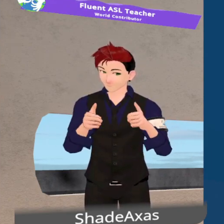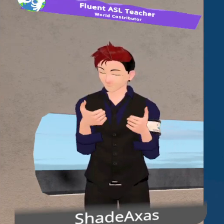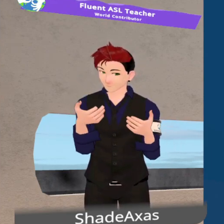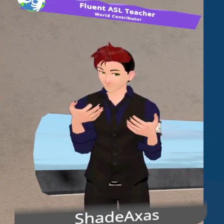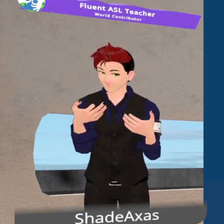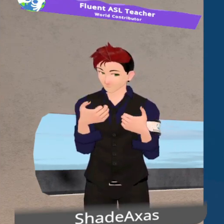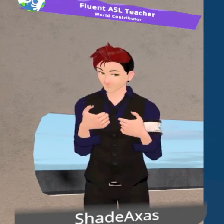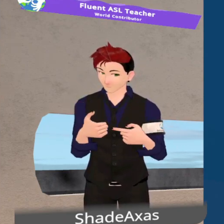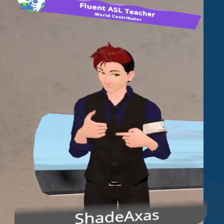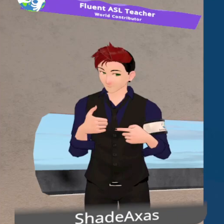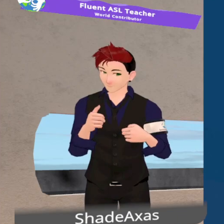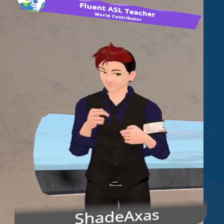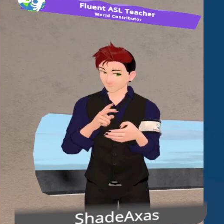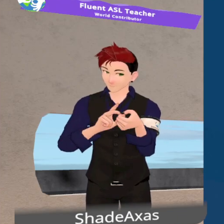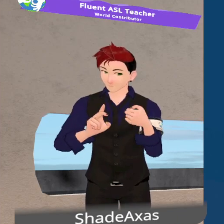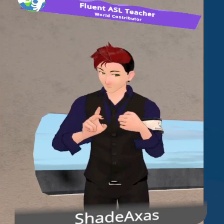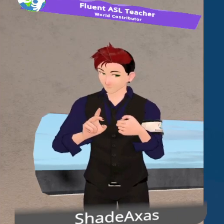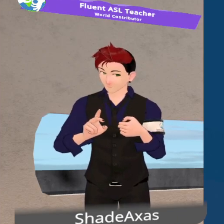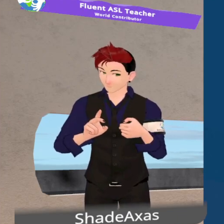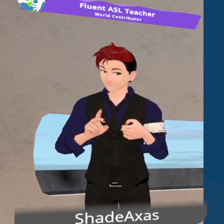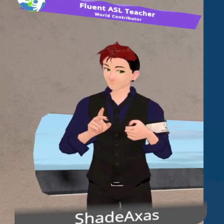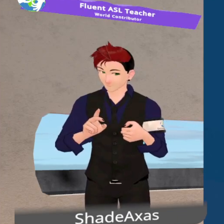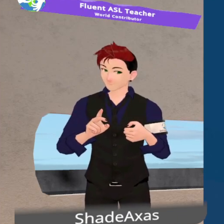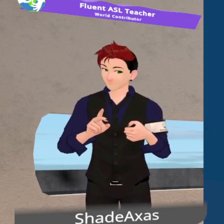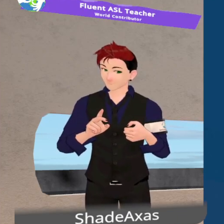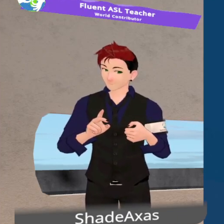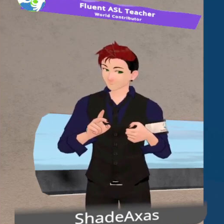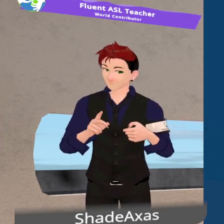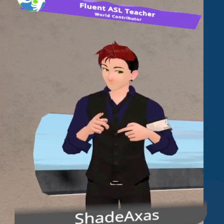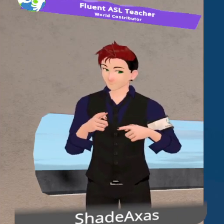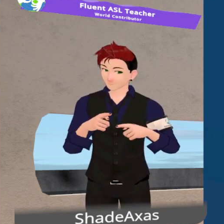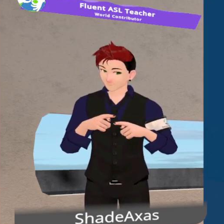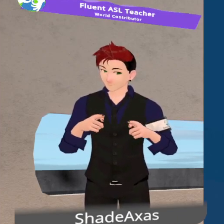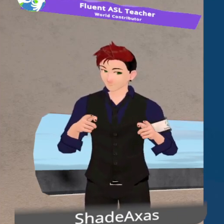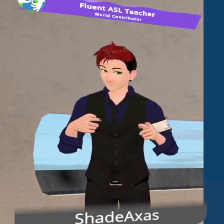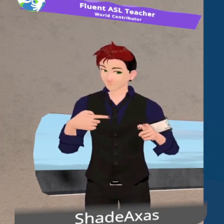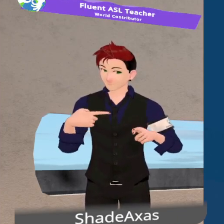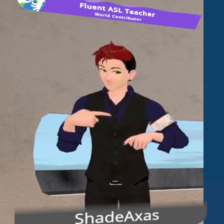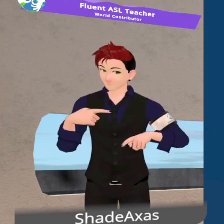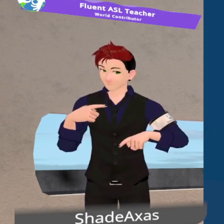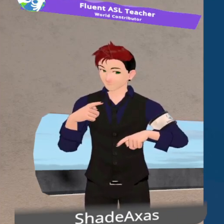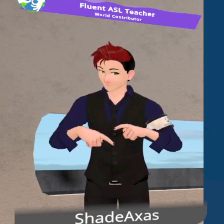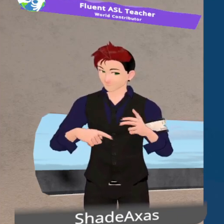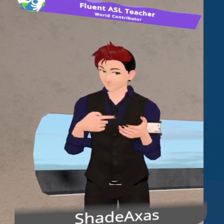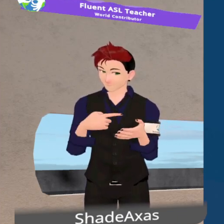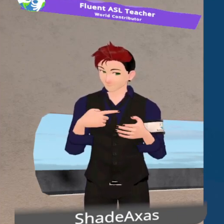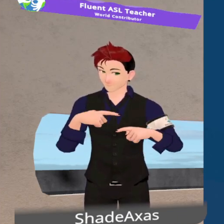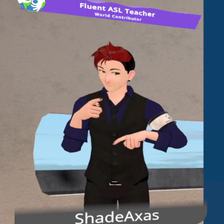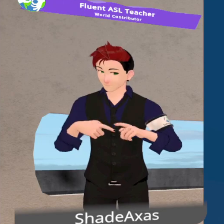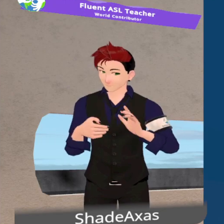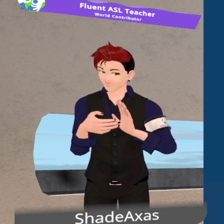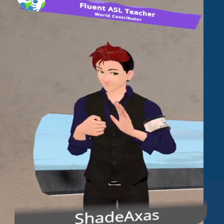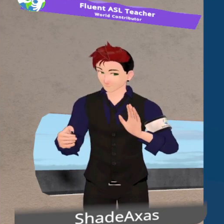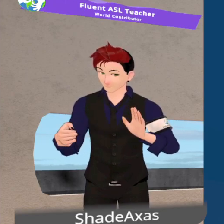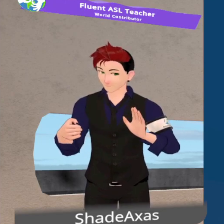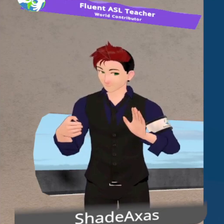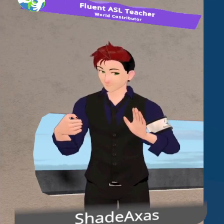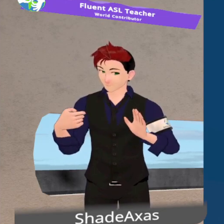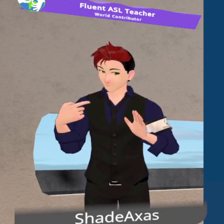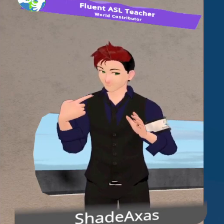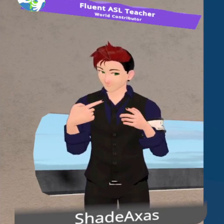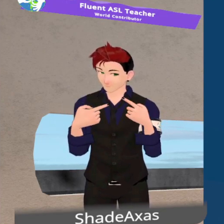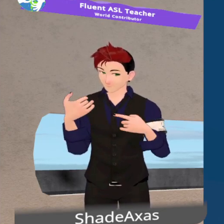like cross your fingers for an R, but sometimes I can't replicate it, and I was wondering if there